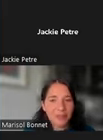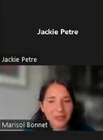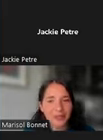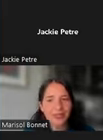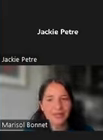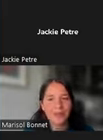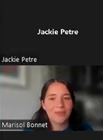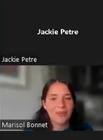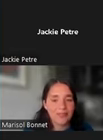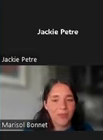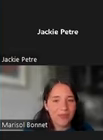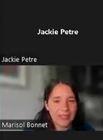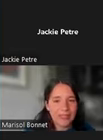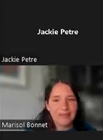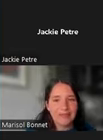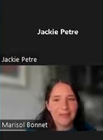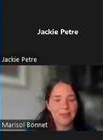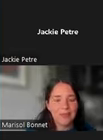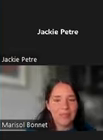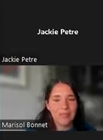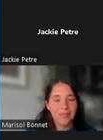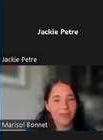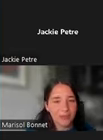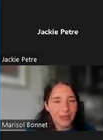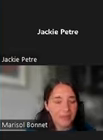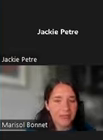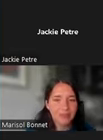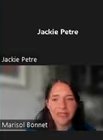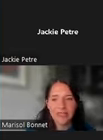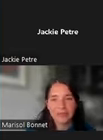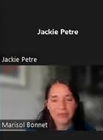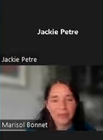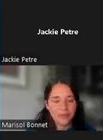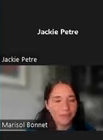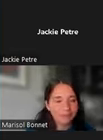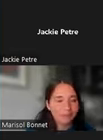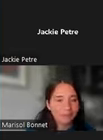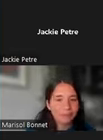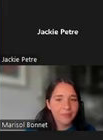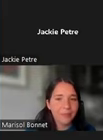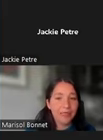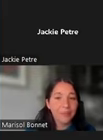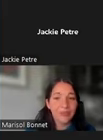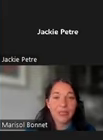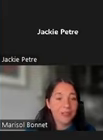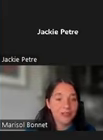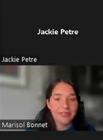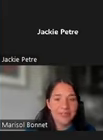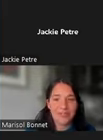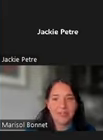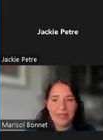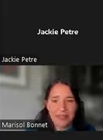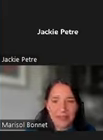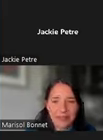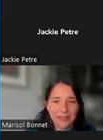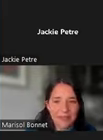really bringing together some of the best modeling and analysis capabilities that the federal government has to offer. But it's not just the